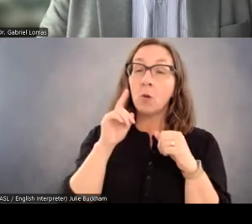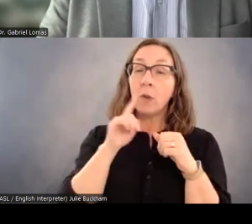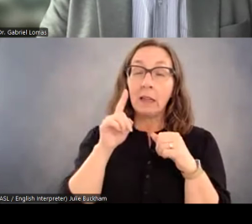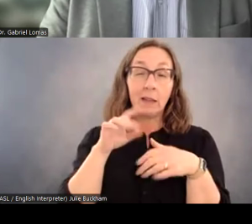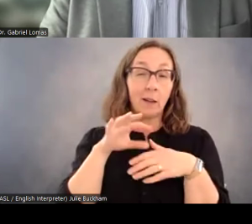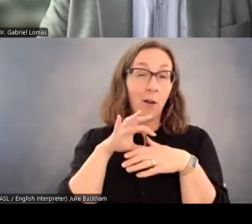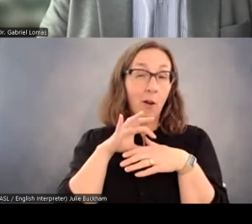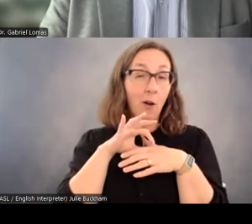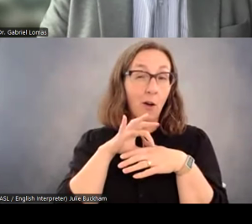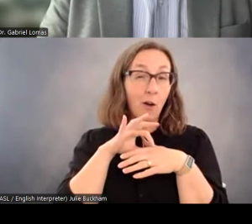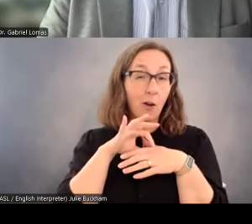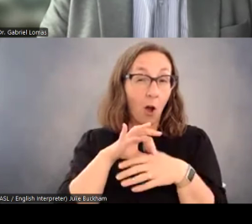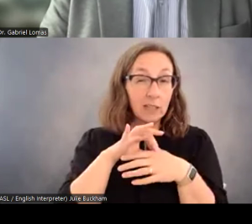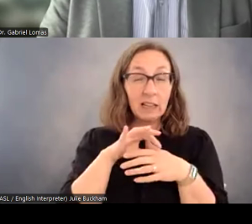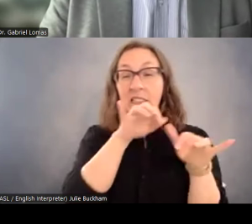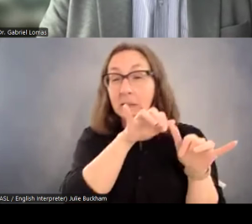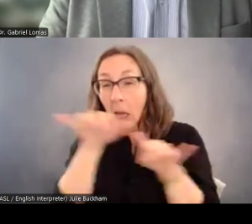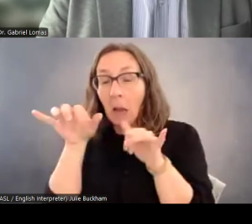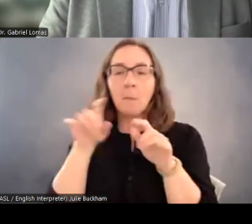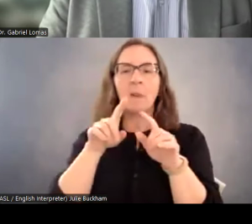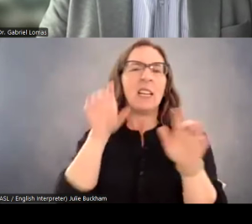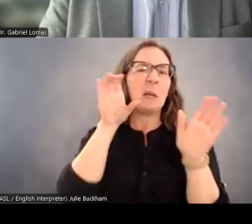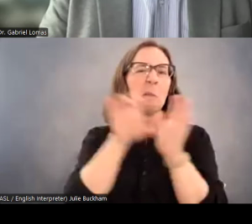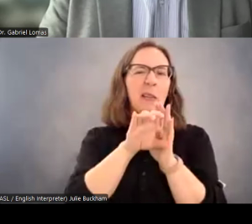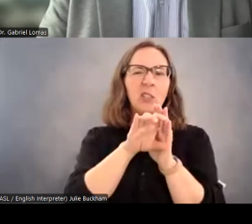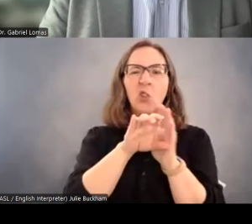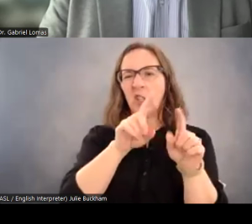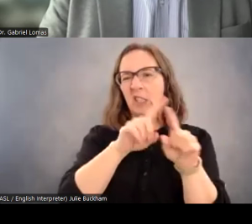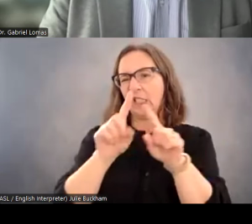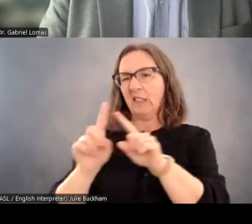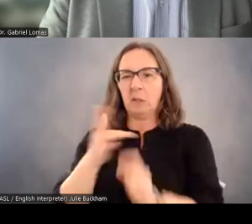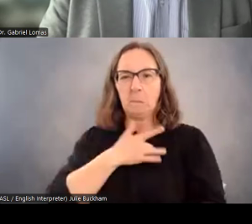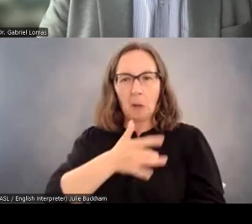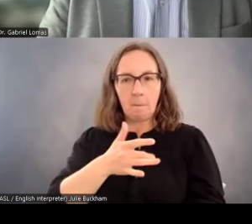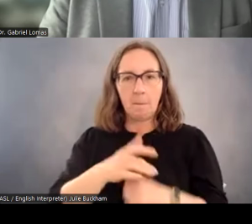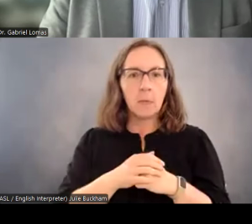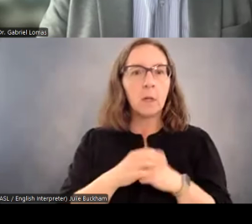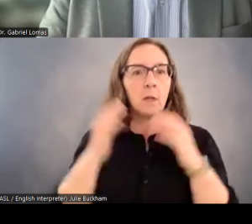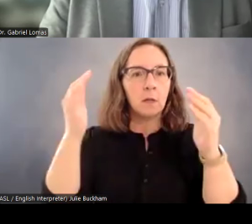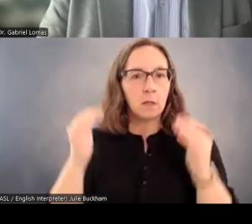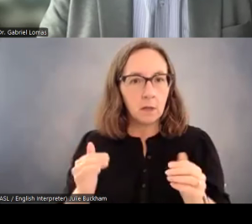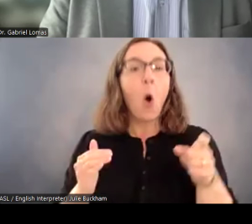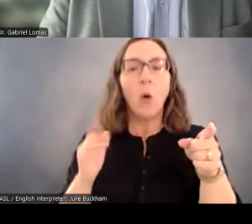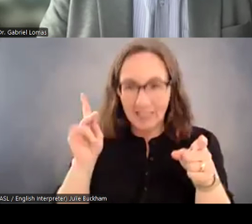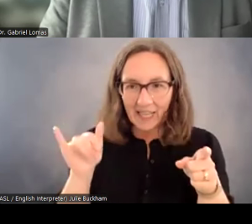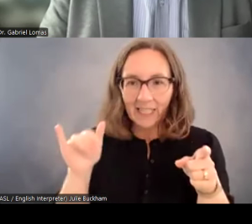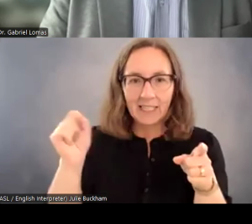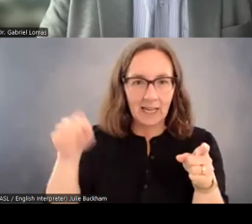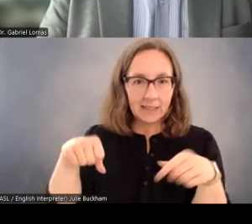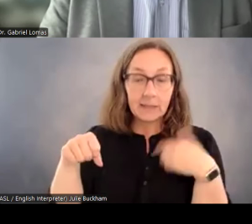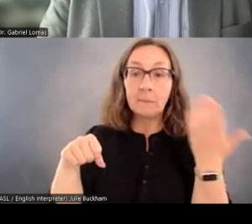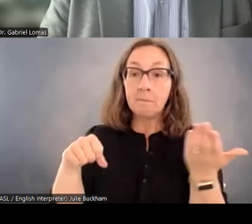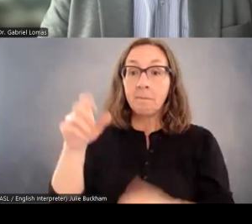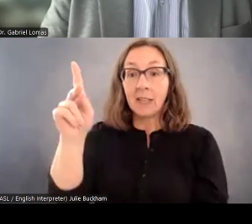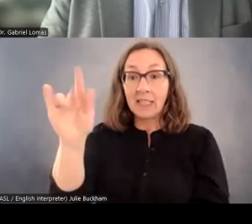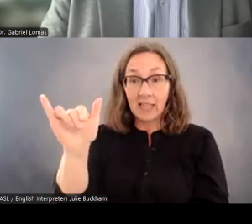different icons or pictures used. And then the next one I think is Kentucky. Yes. And